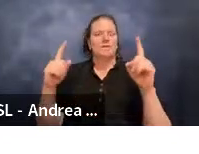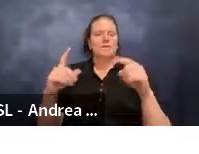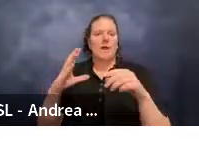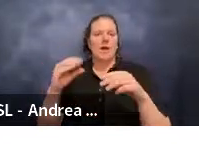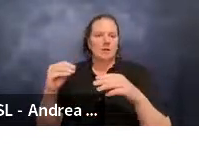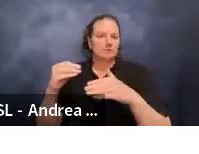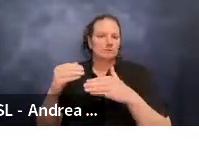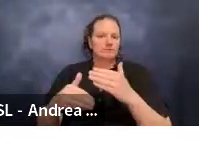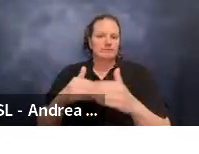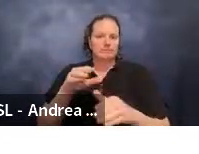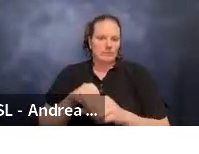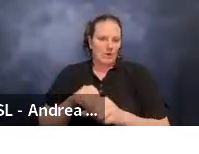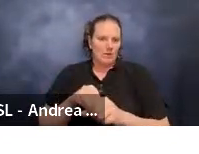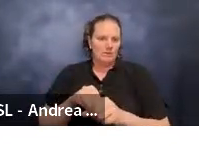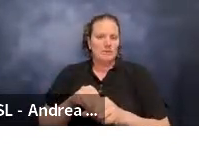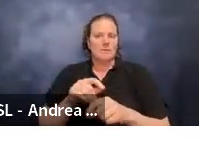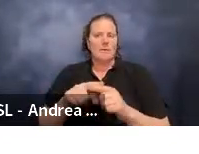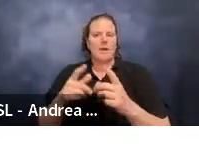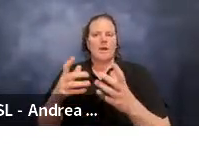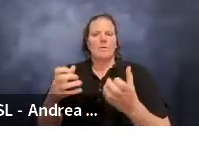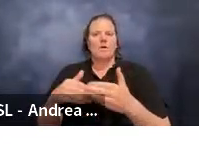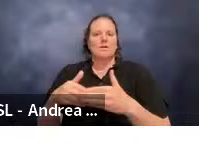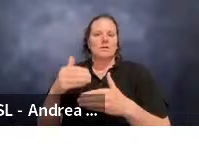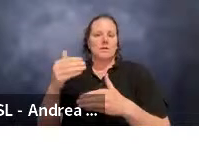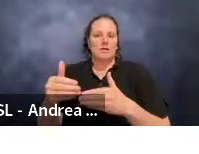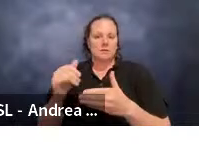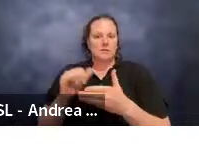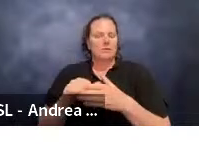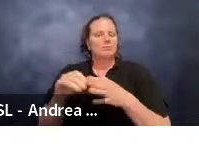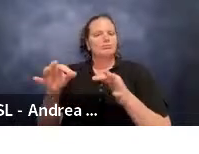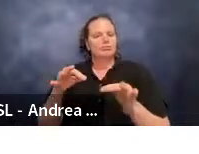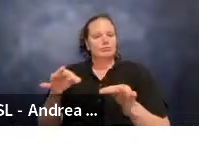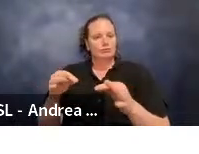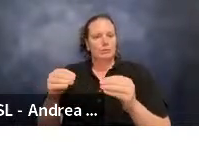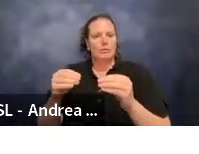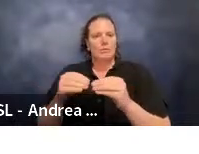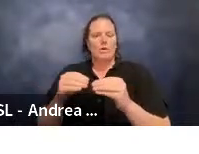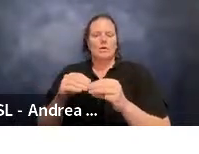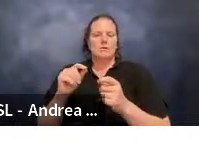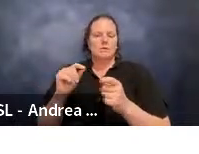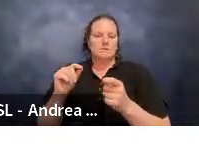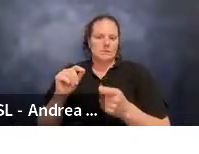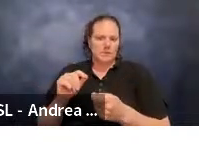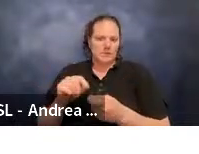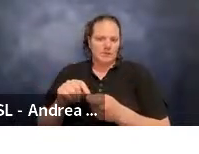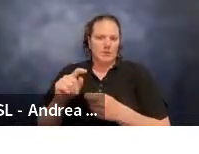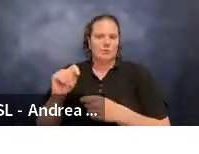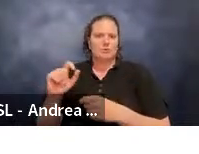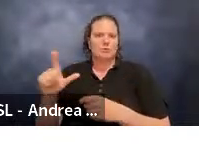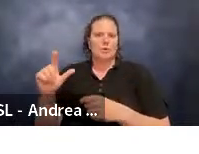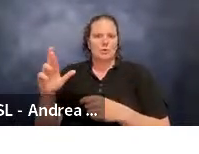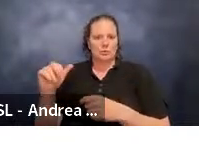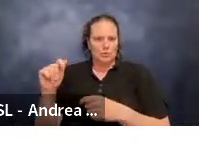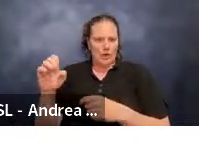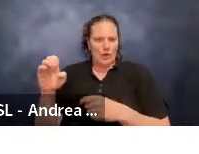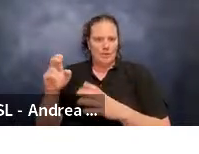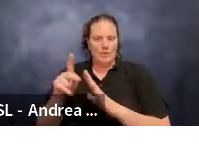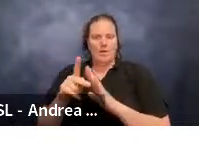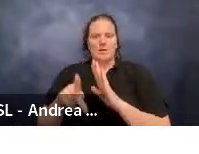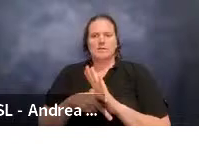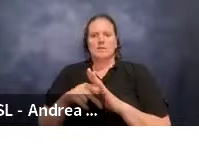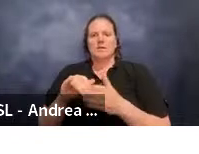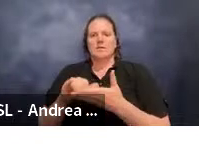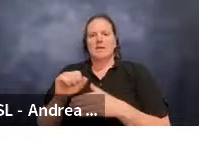that are involved. What I want to do here next is walk you through some of the more specific toll rate and policy considerations that the